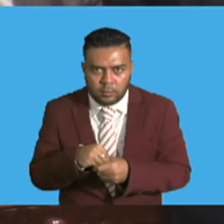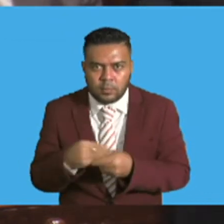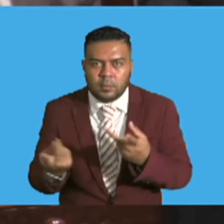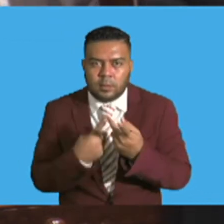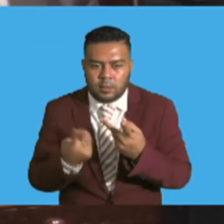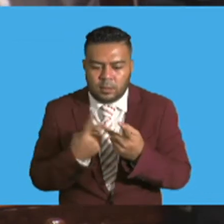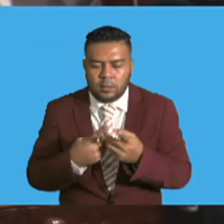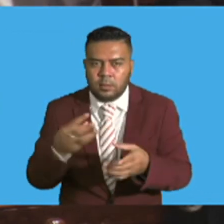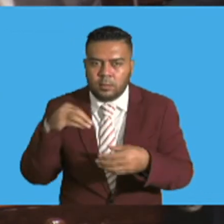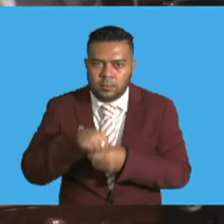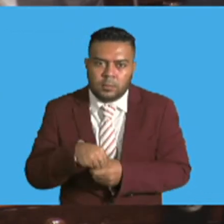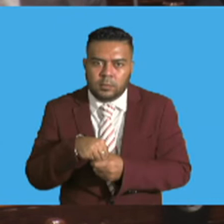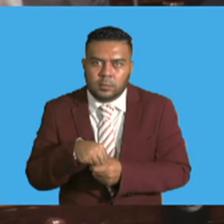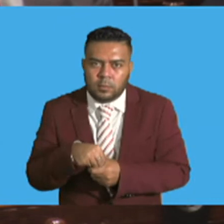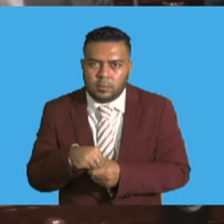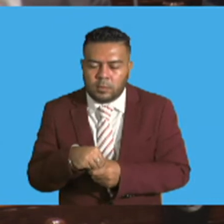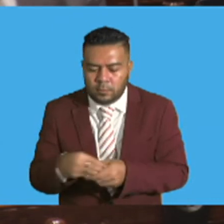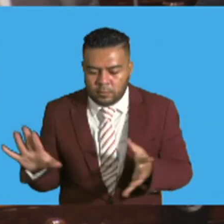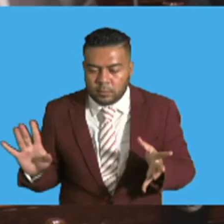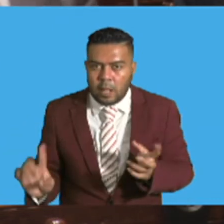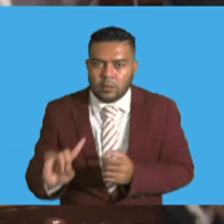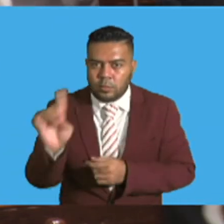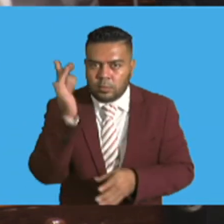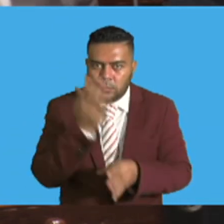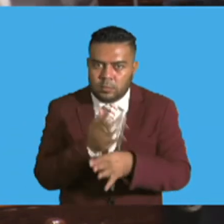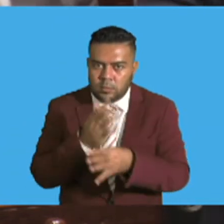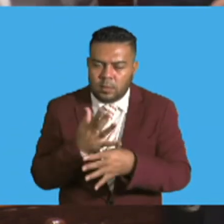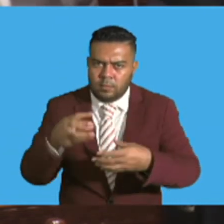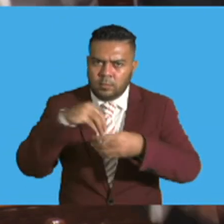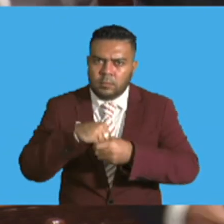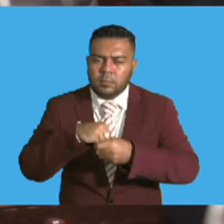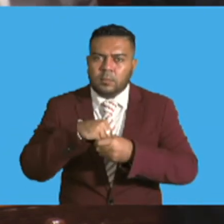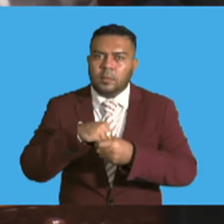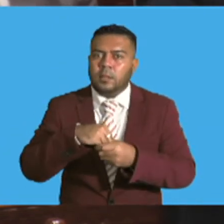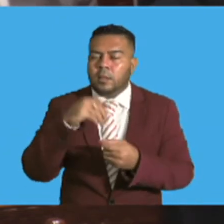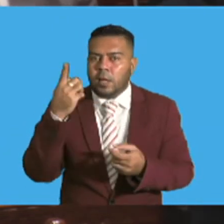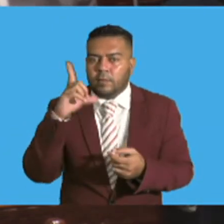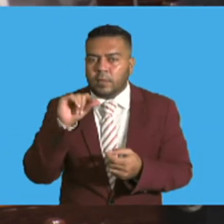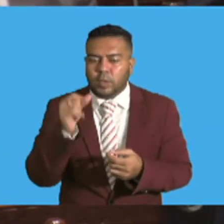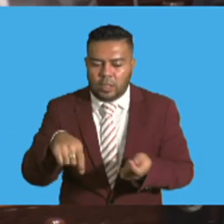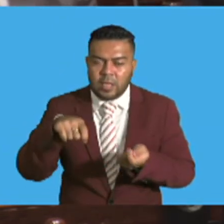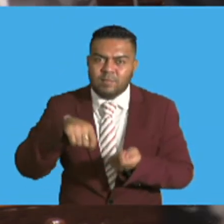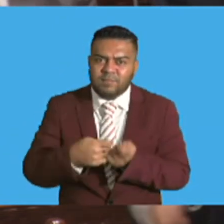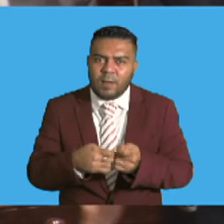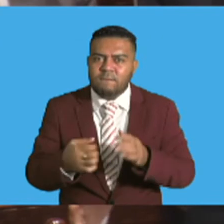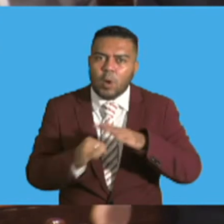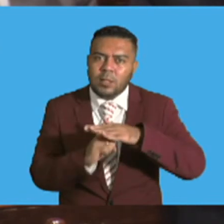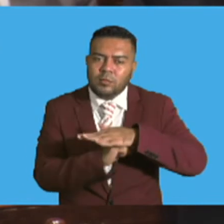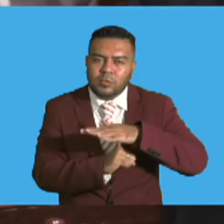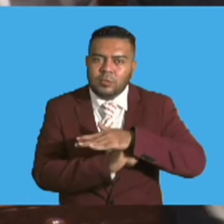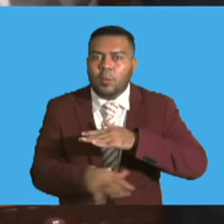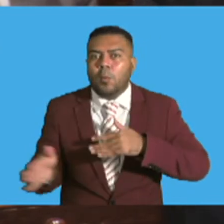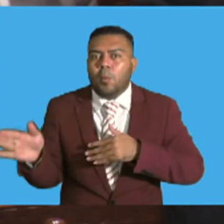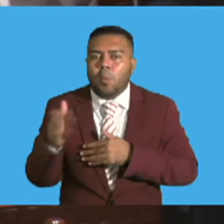businesses. Construction, so you have the electrical works, you have the people who are subcontractors, the guy who does the digging of the foundations. Everybody in the